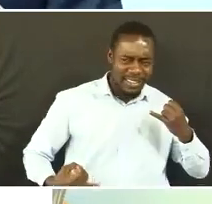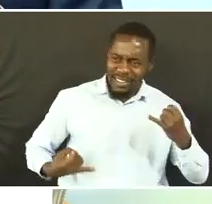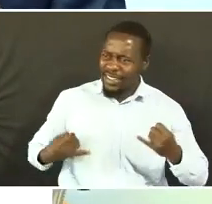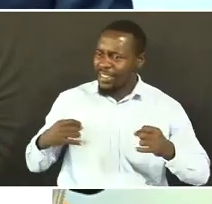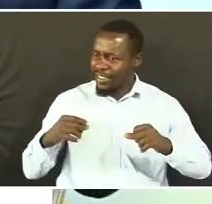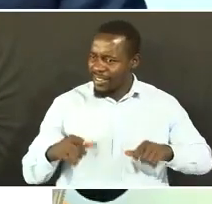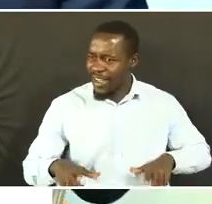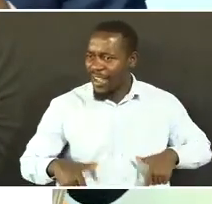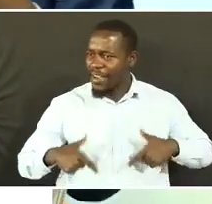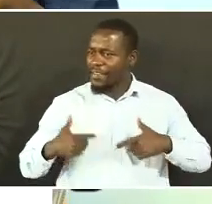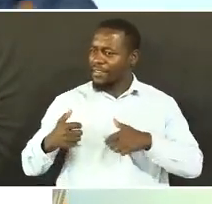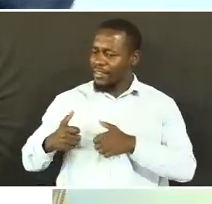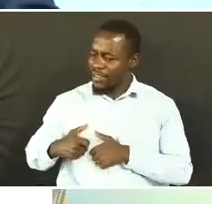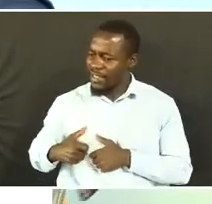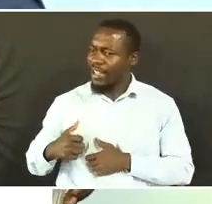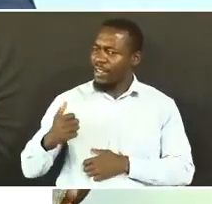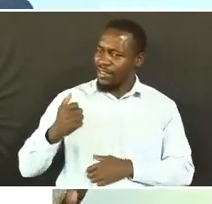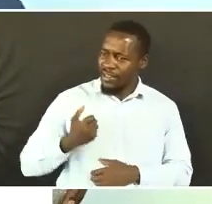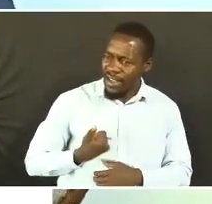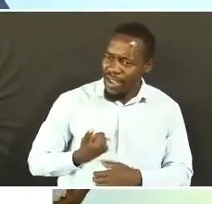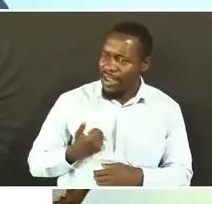right.